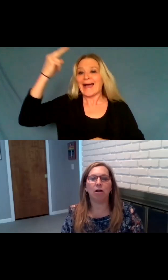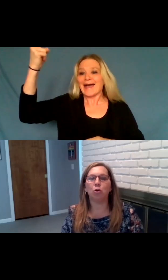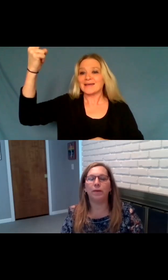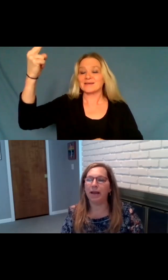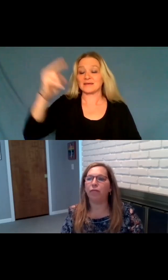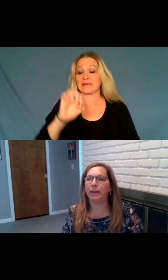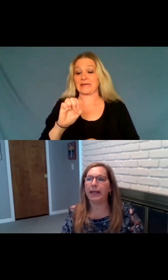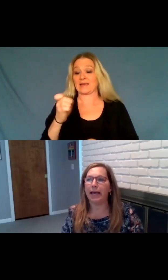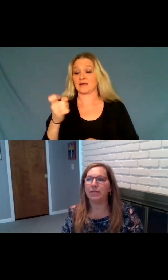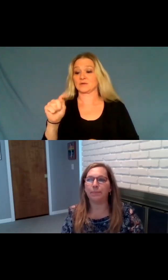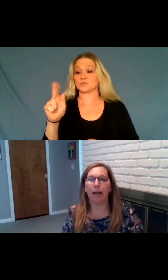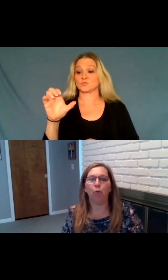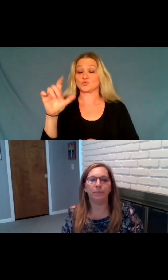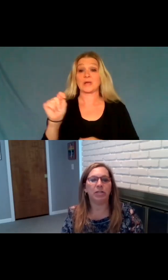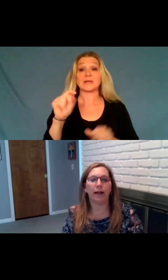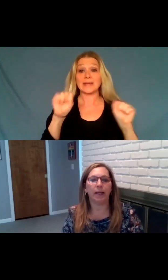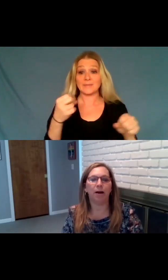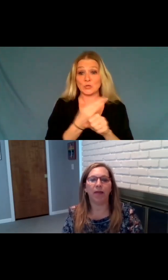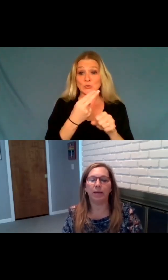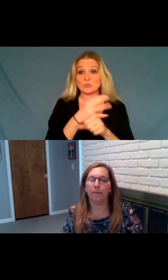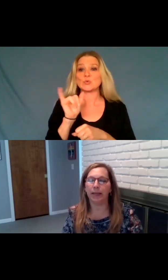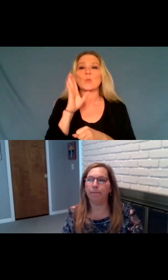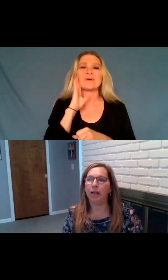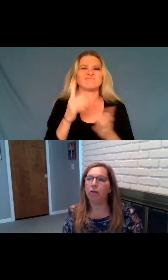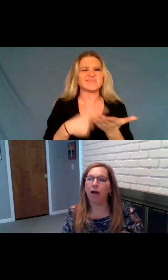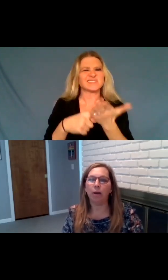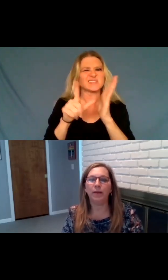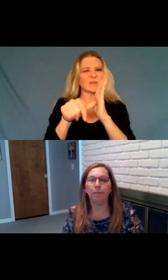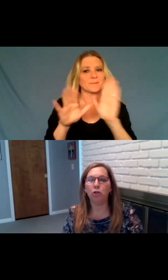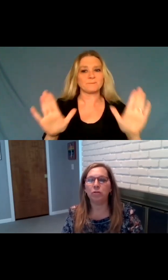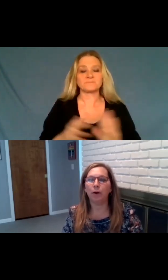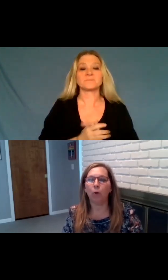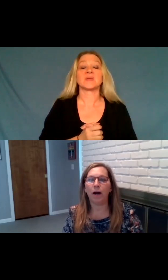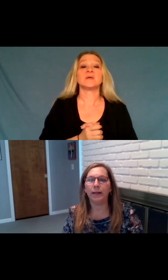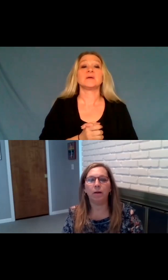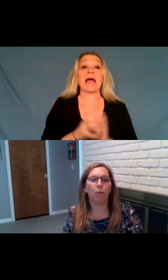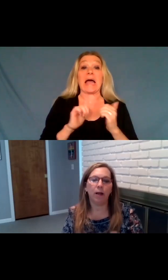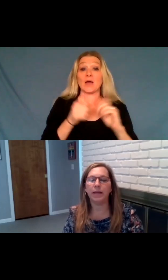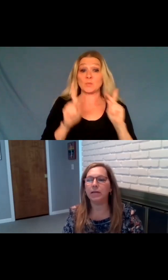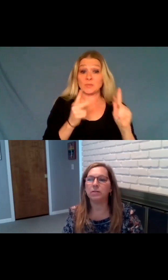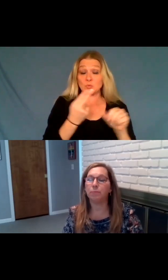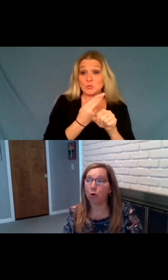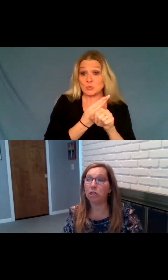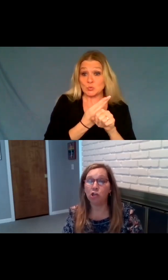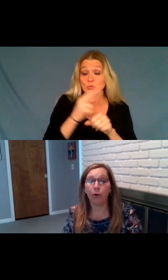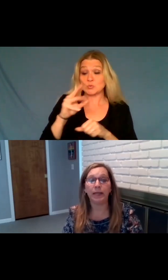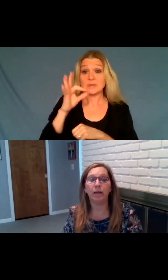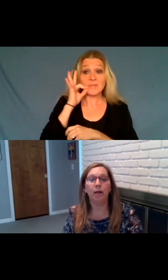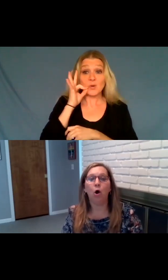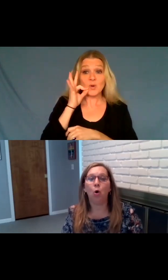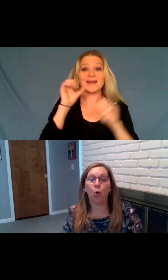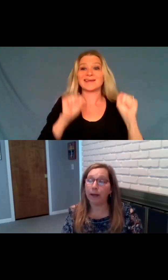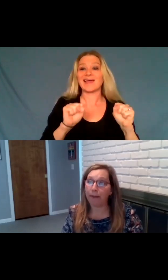extracts can also be made from the cannabis plant. We'll be talking about that in a minute. So how do people use marijuana? Well, they smoke it in a